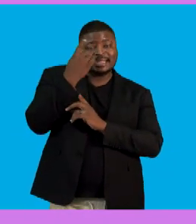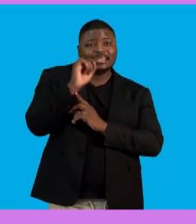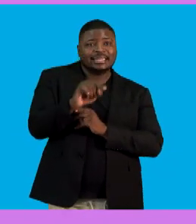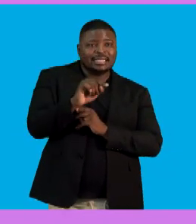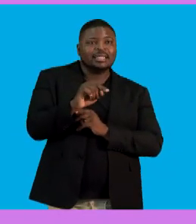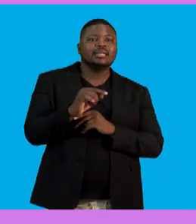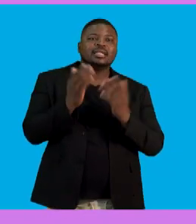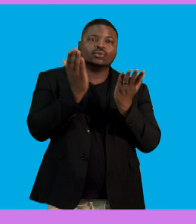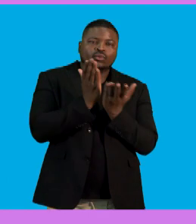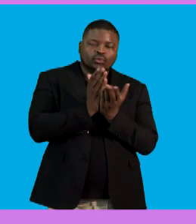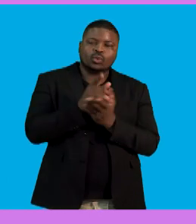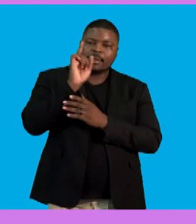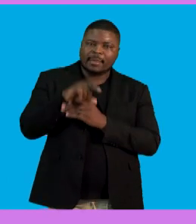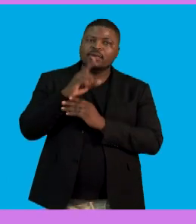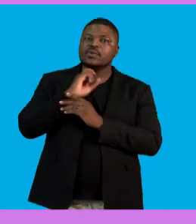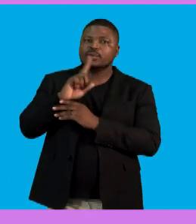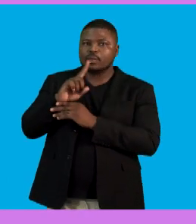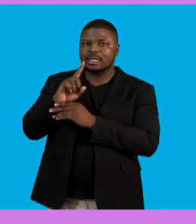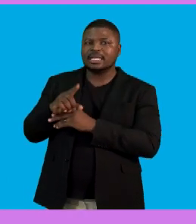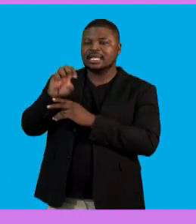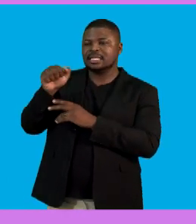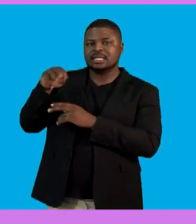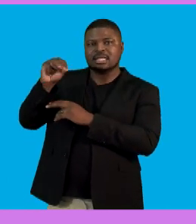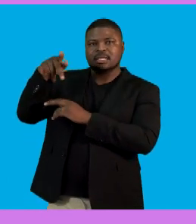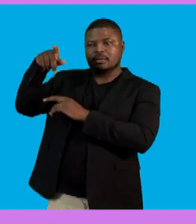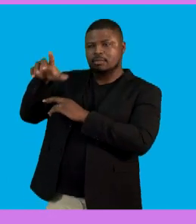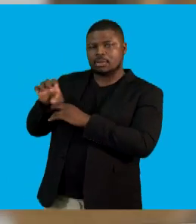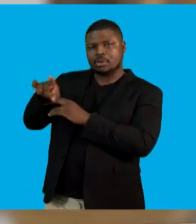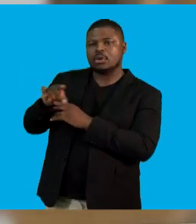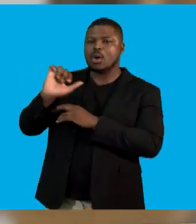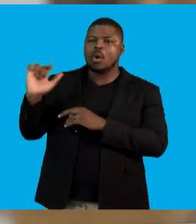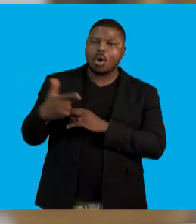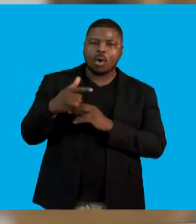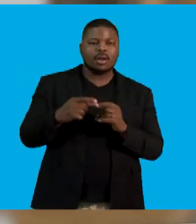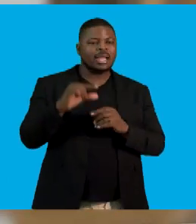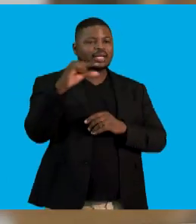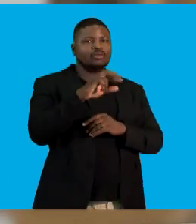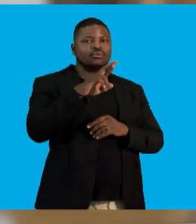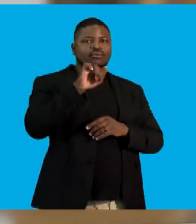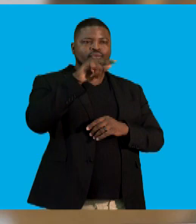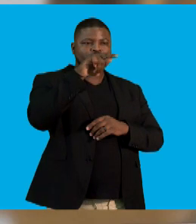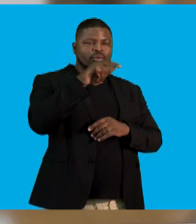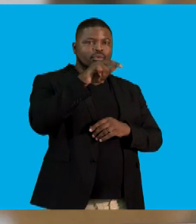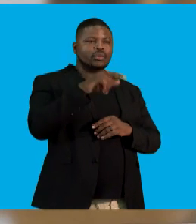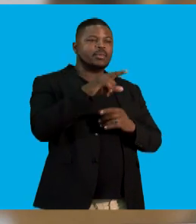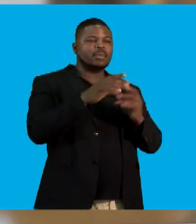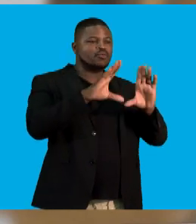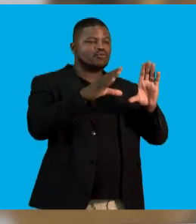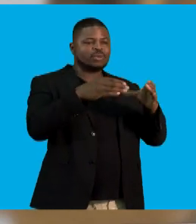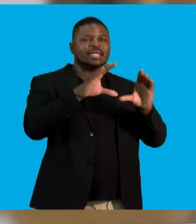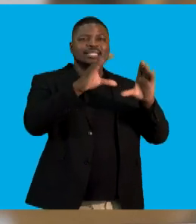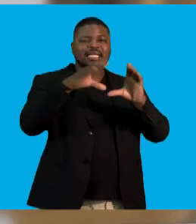we'd have to maybe take samples or parts of every grade, boys and girls, and then you'll have a better sample to